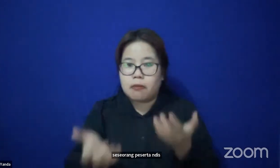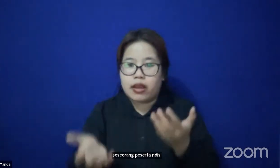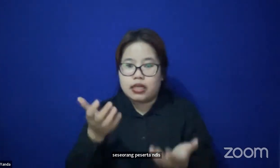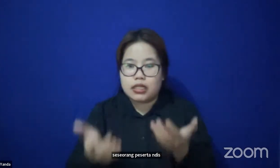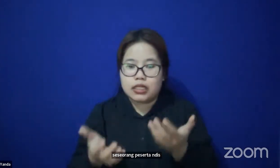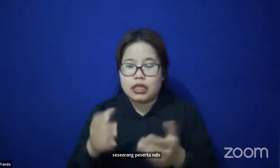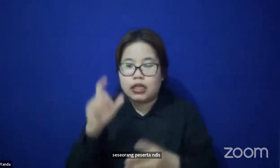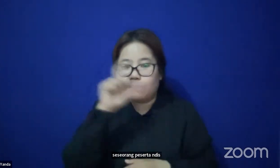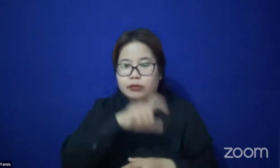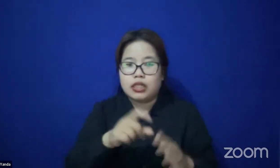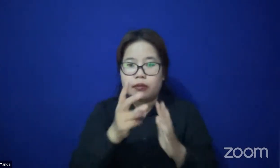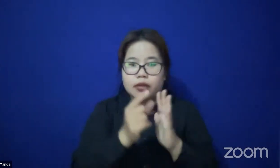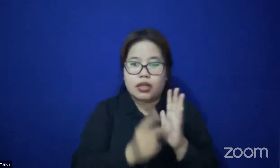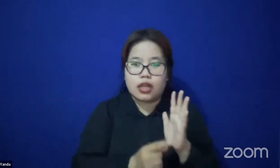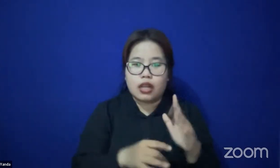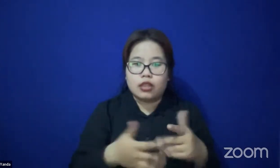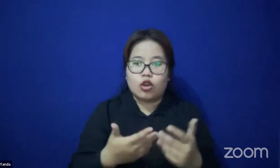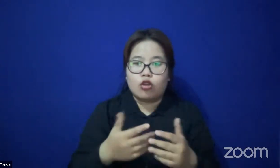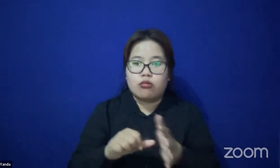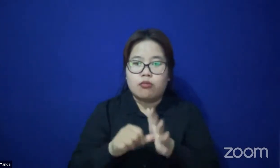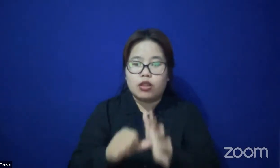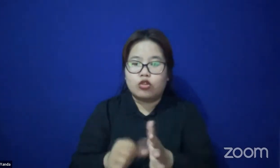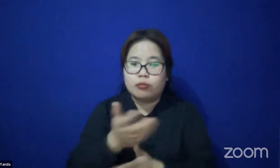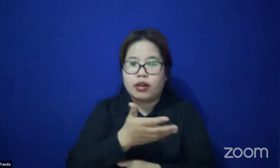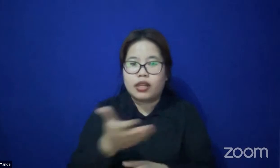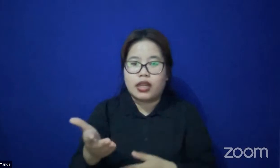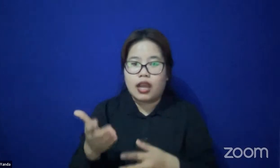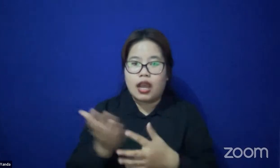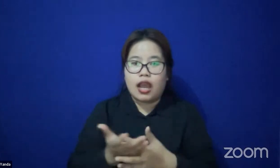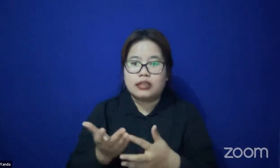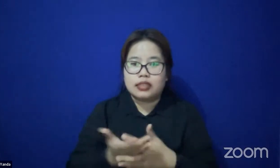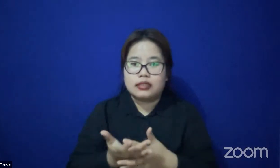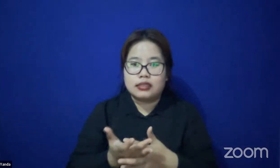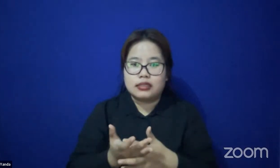them access dental treatment.